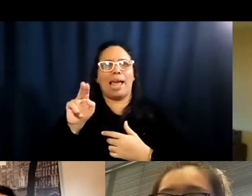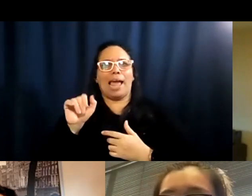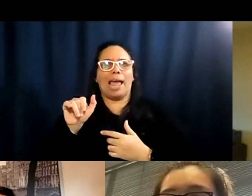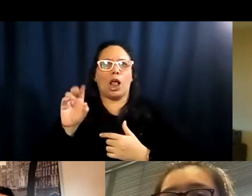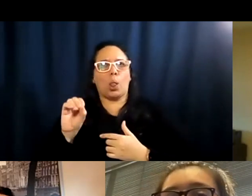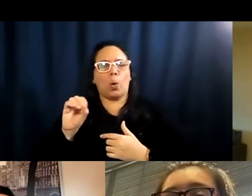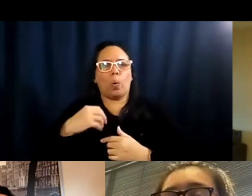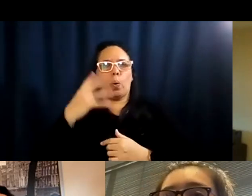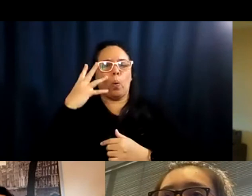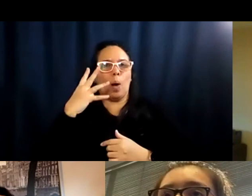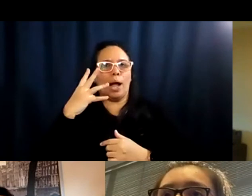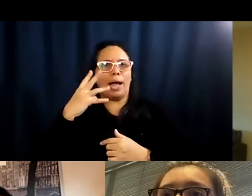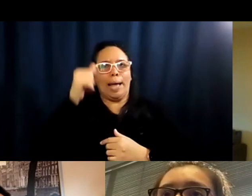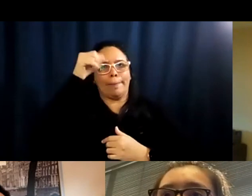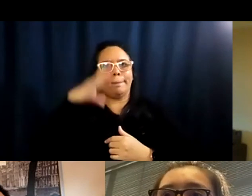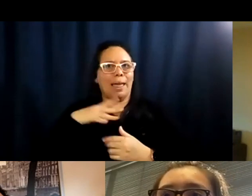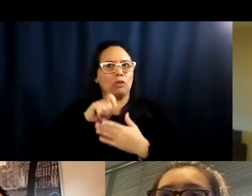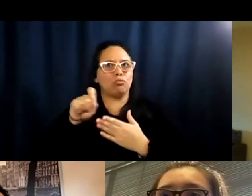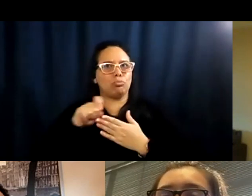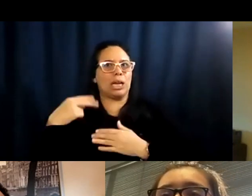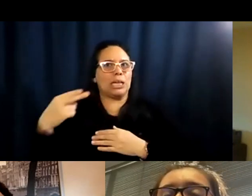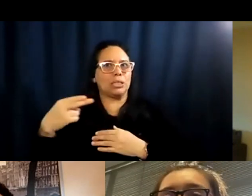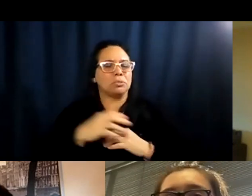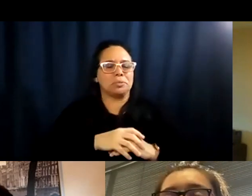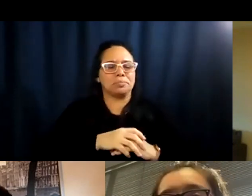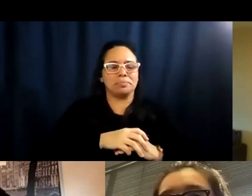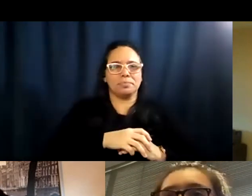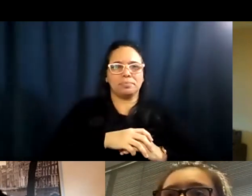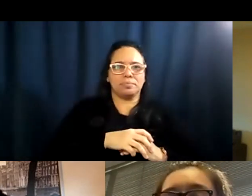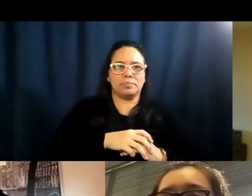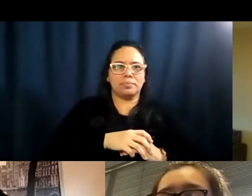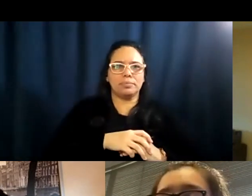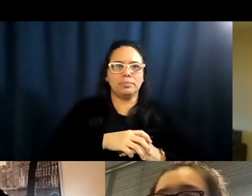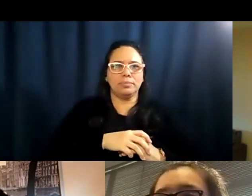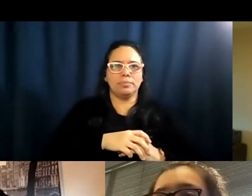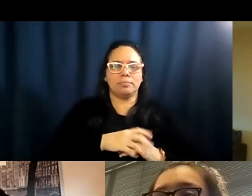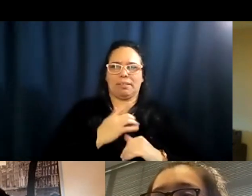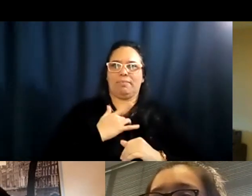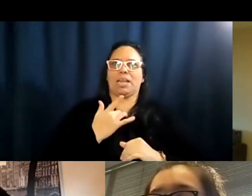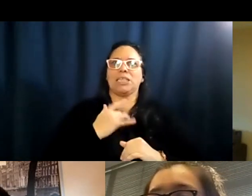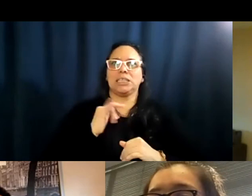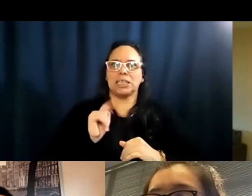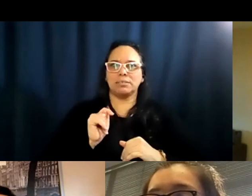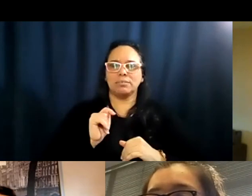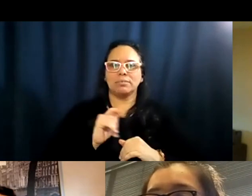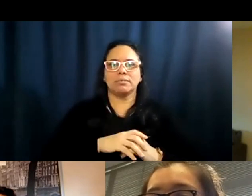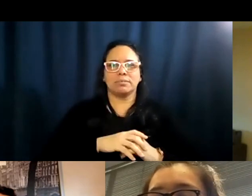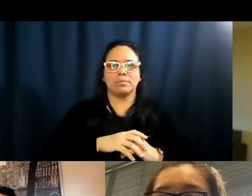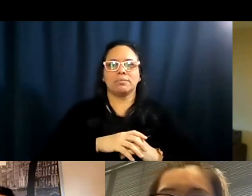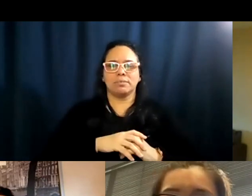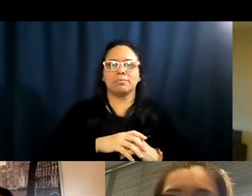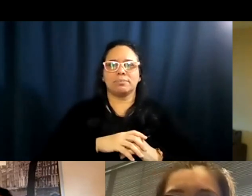type of written history. And so I think that as I've thought that, and as I've continued through